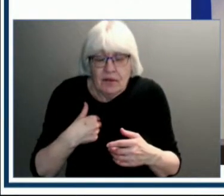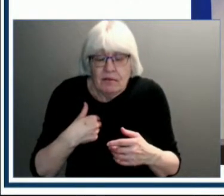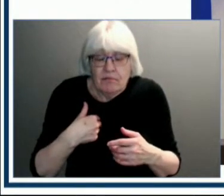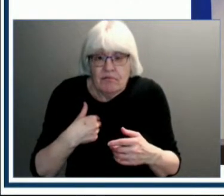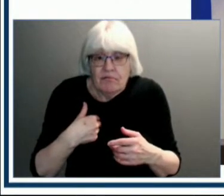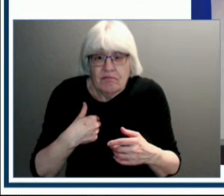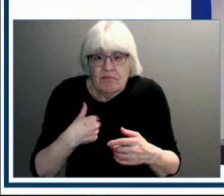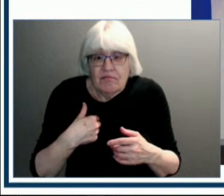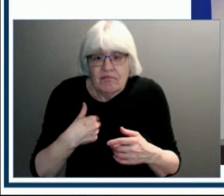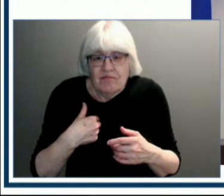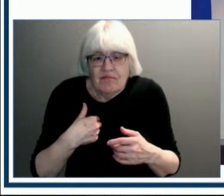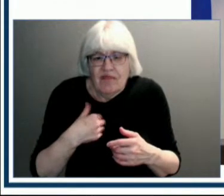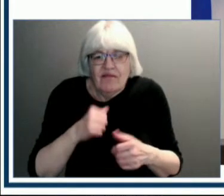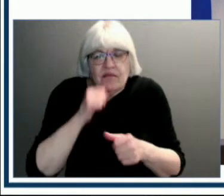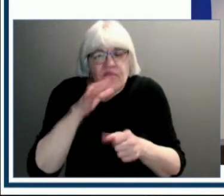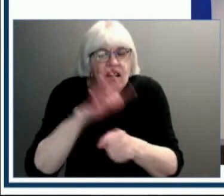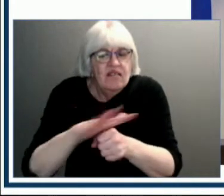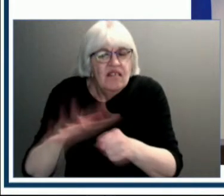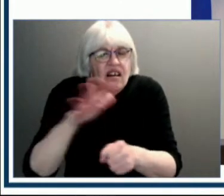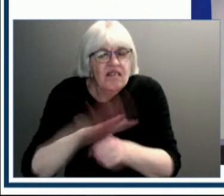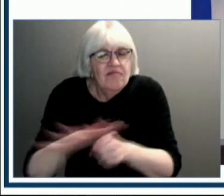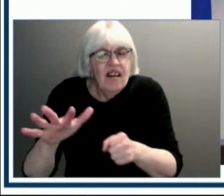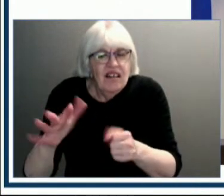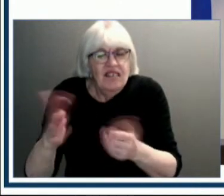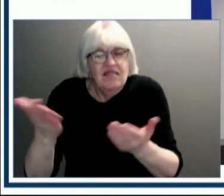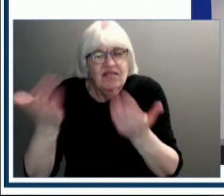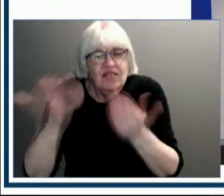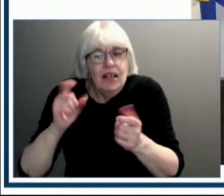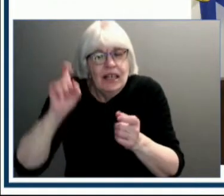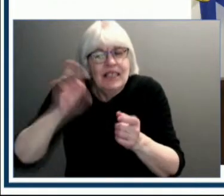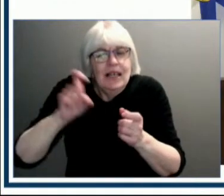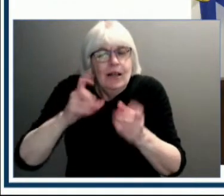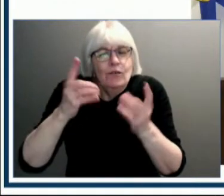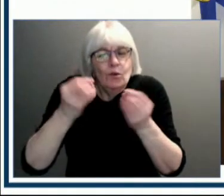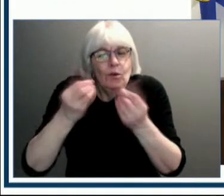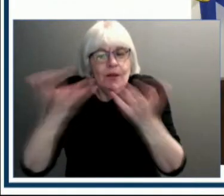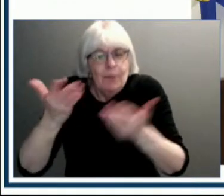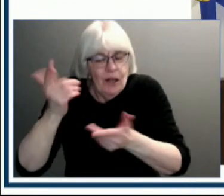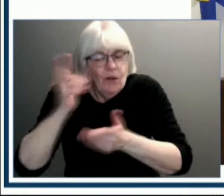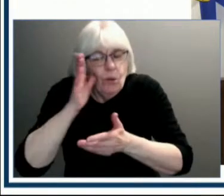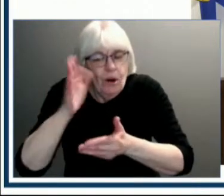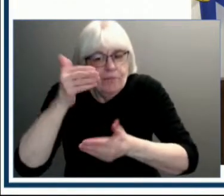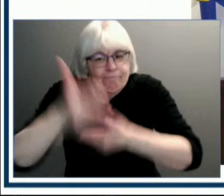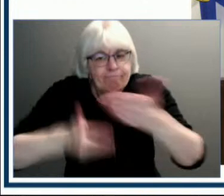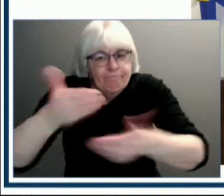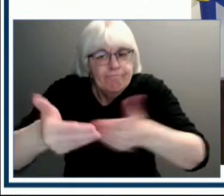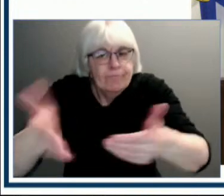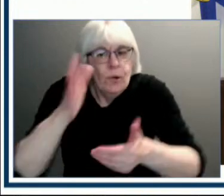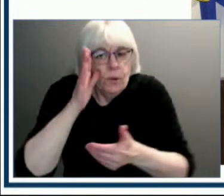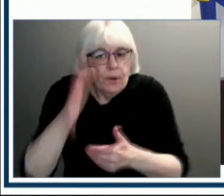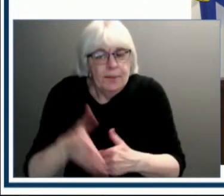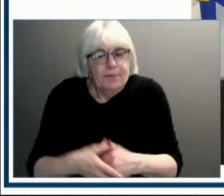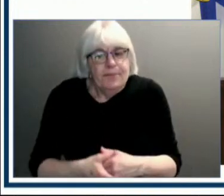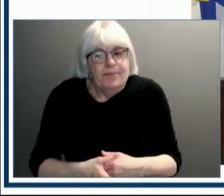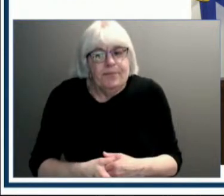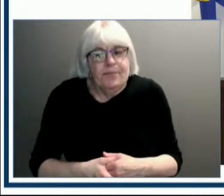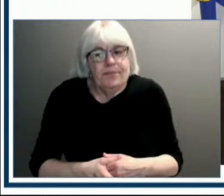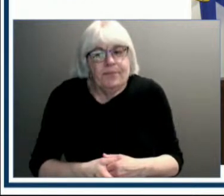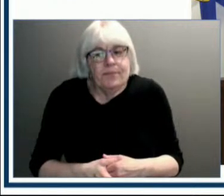on those. So that's in place right now. Next, we'll go to Tim Bousquet from the Halifax Examiner. Go ahead,